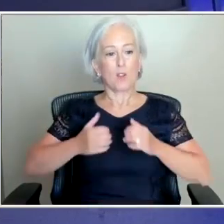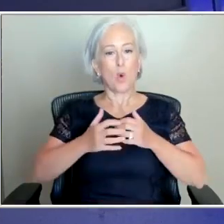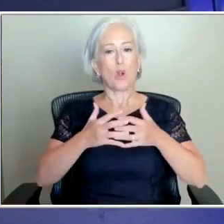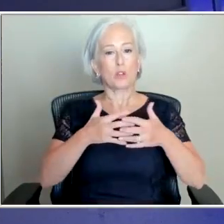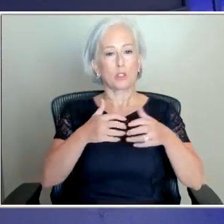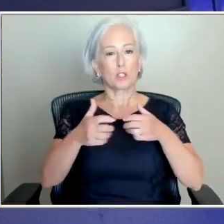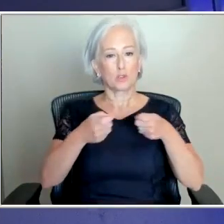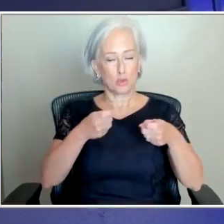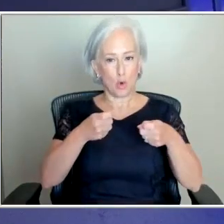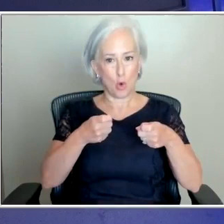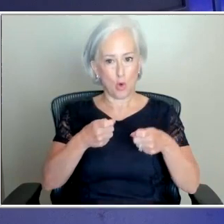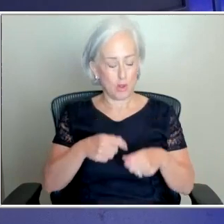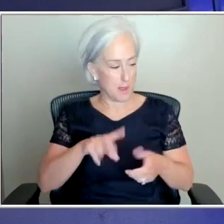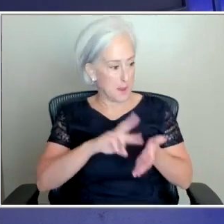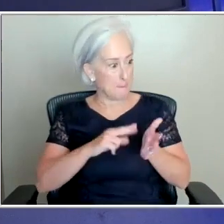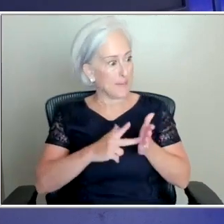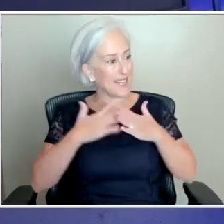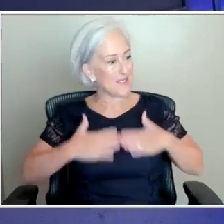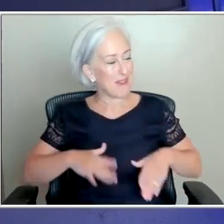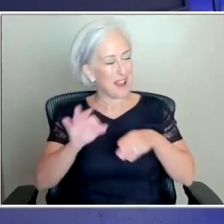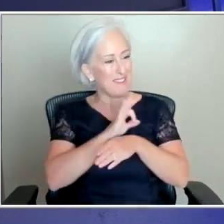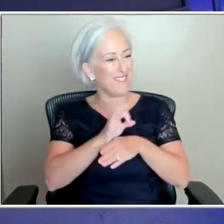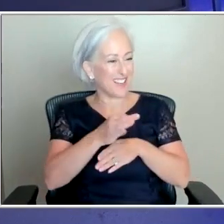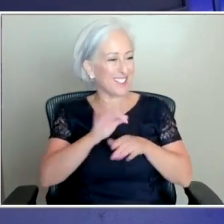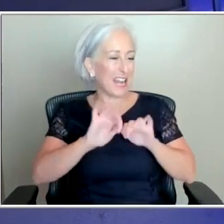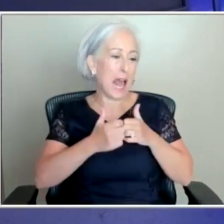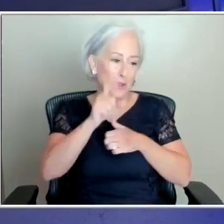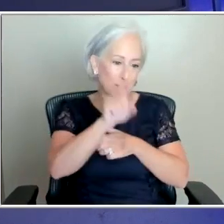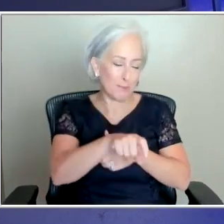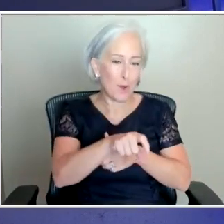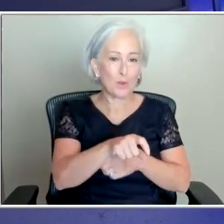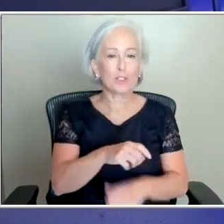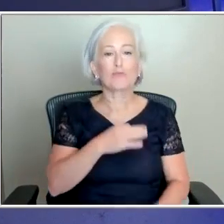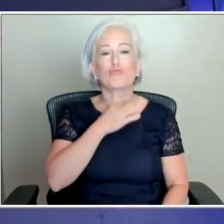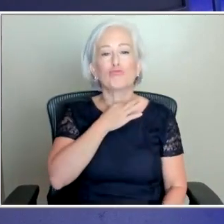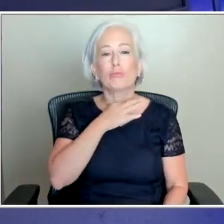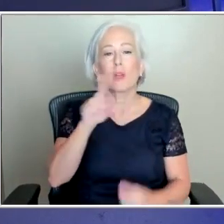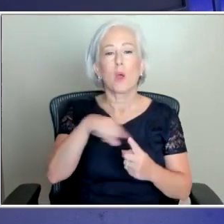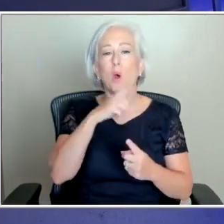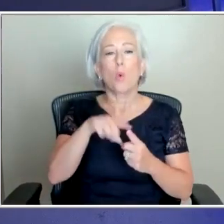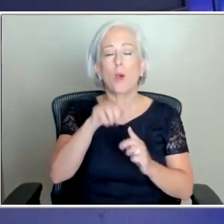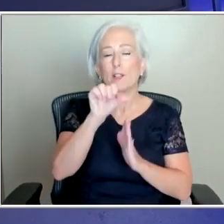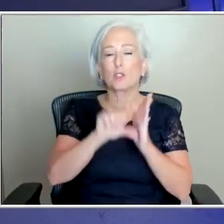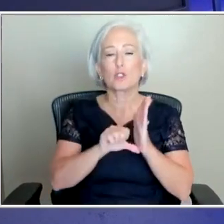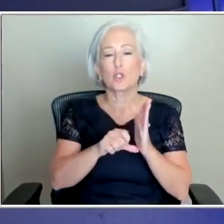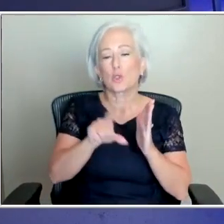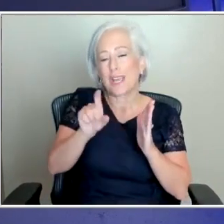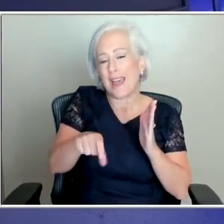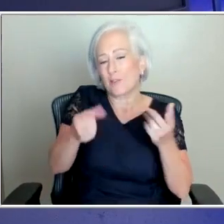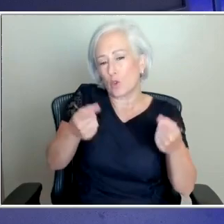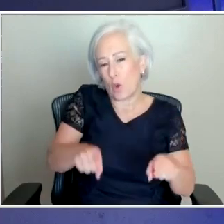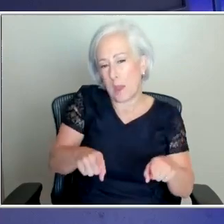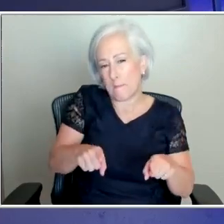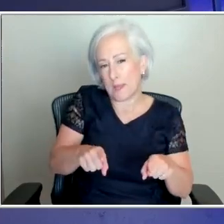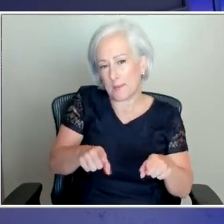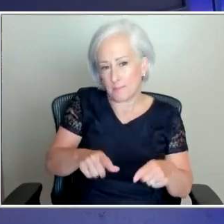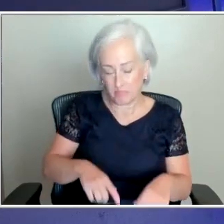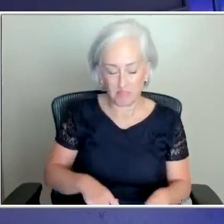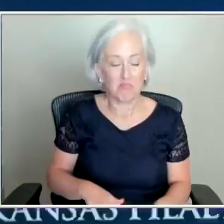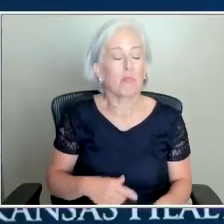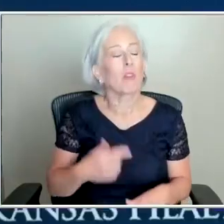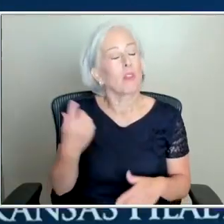function the way it was meant to? Absolutely. Dr. Kowalik, when is surgery necessary? Yeah, I think in some cases surgery can be